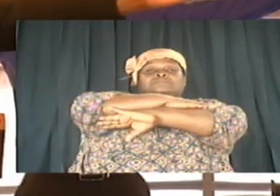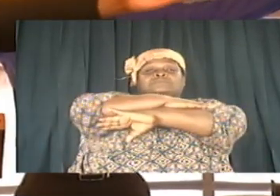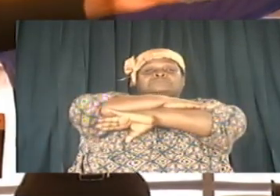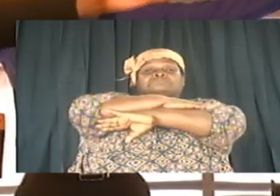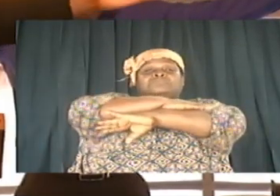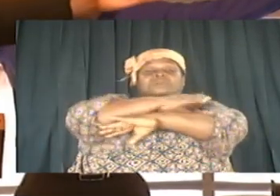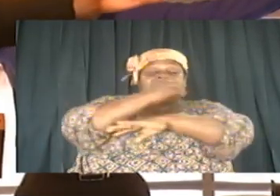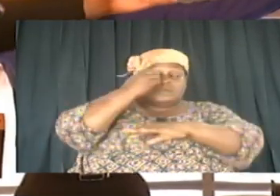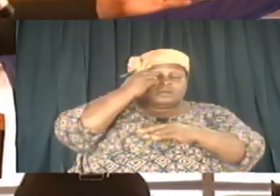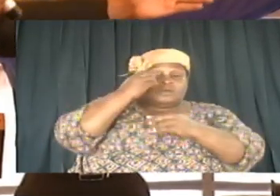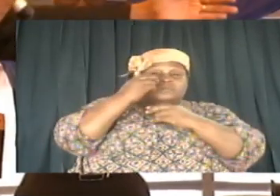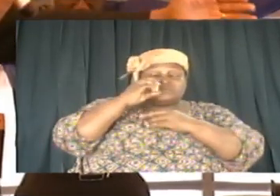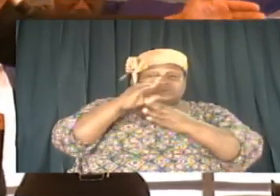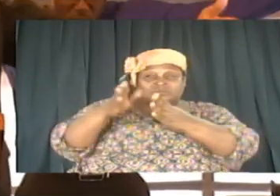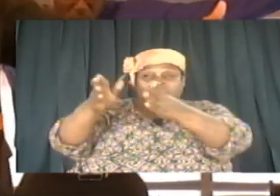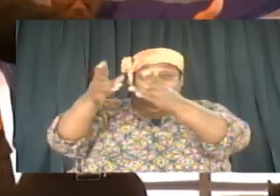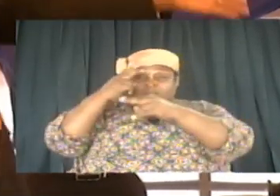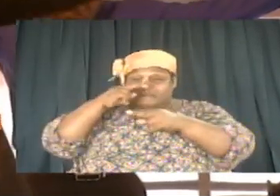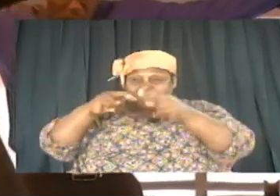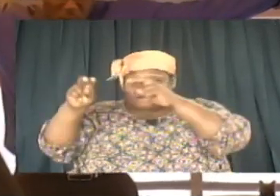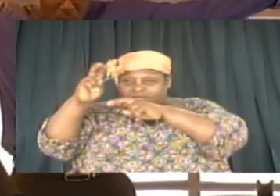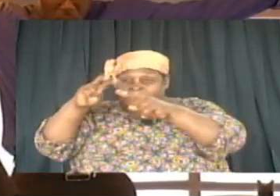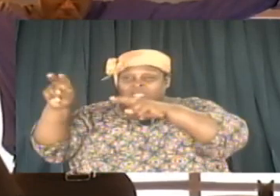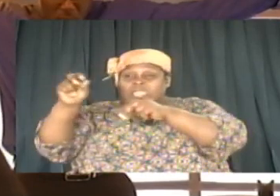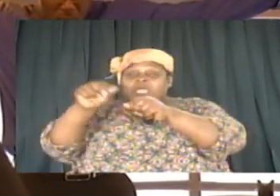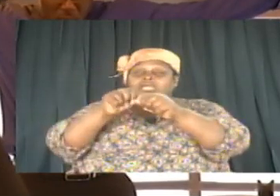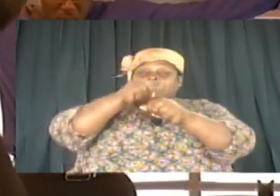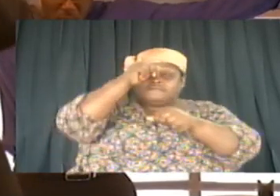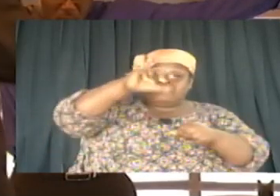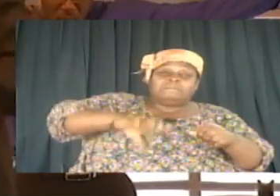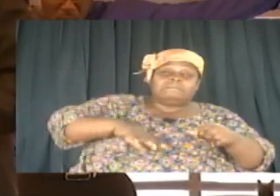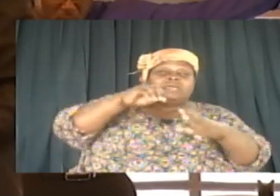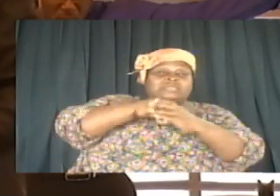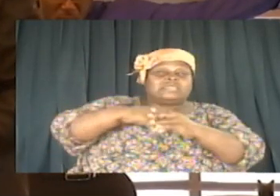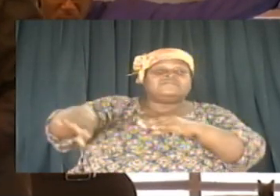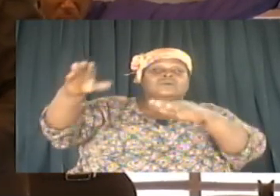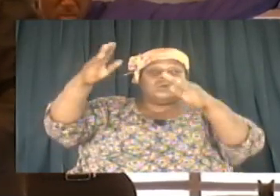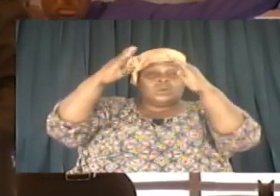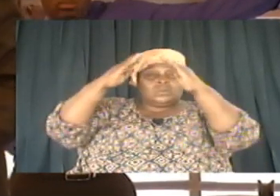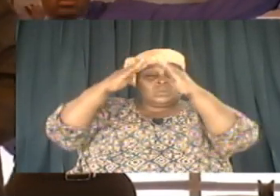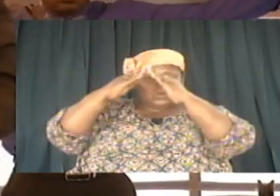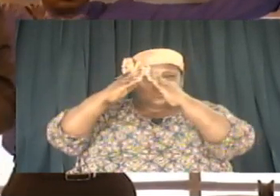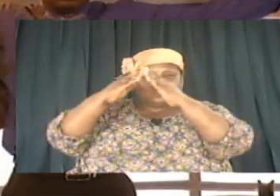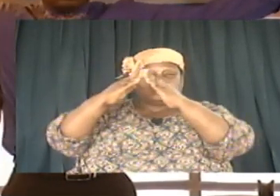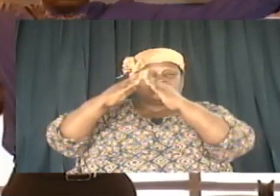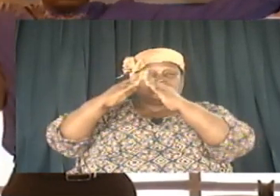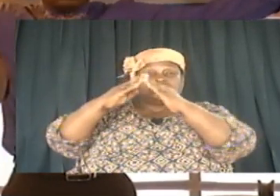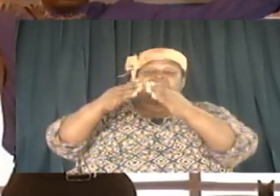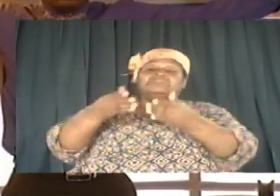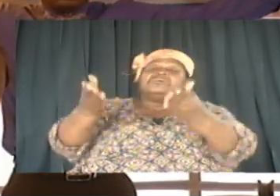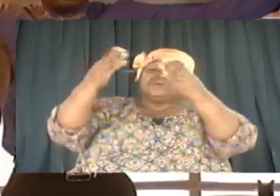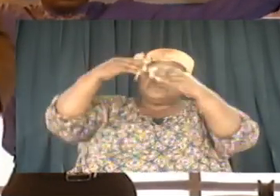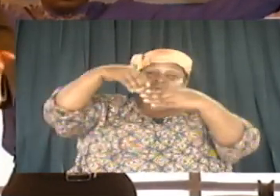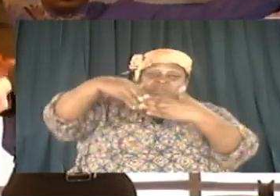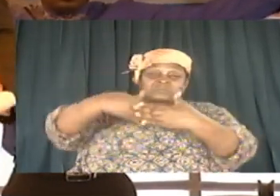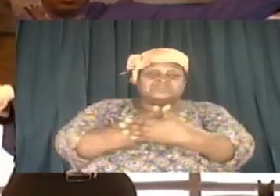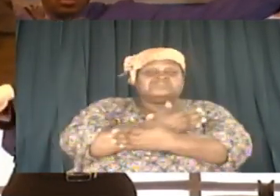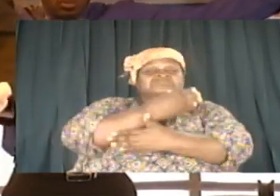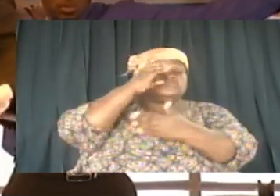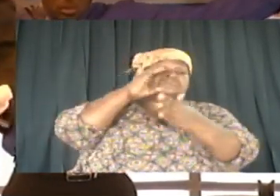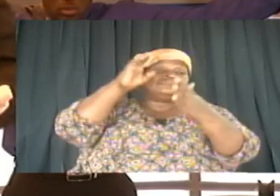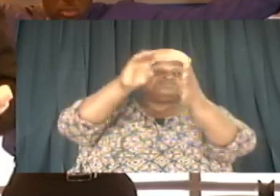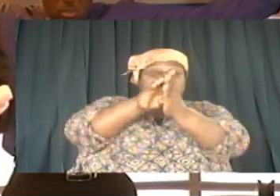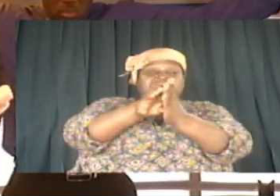house. And as we came over into the New Testament, I recognize